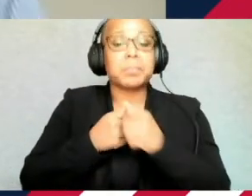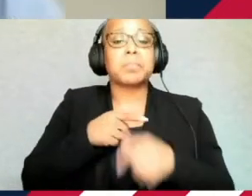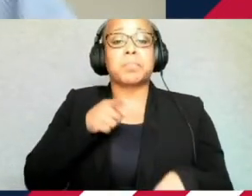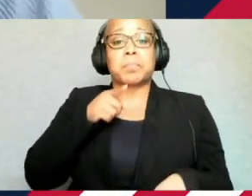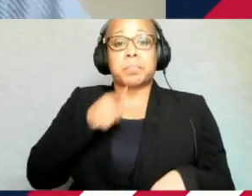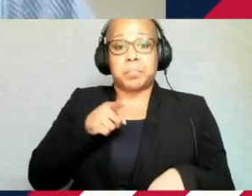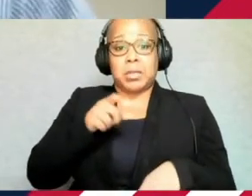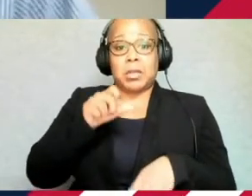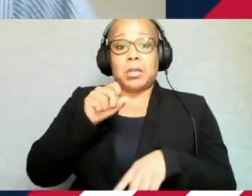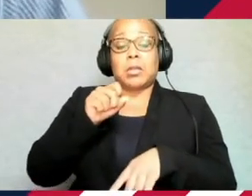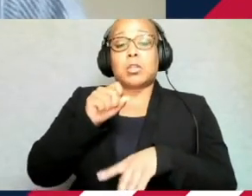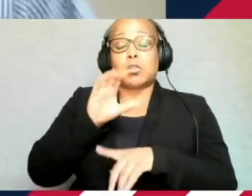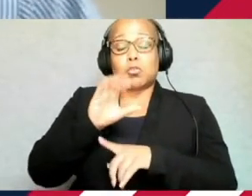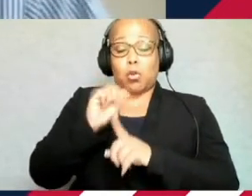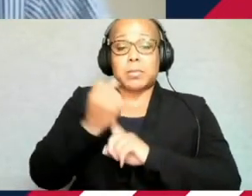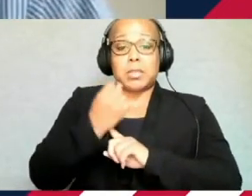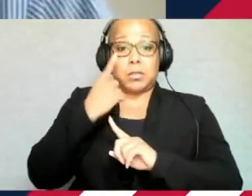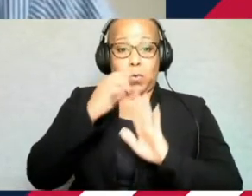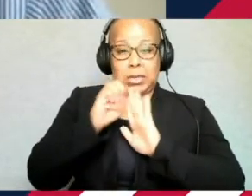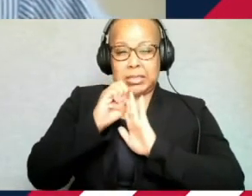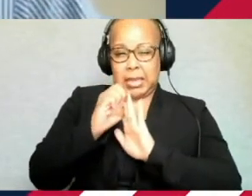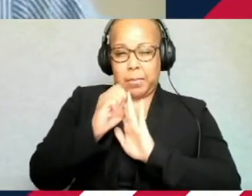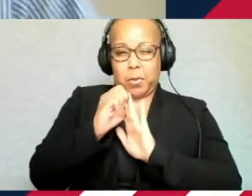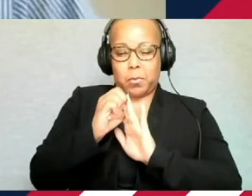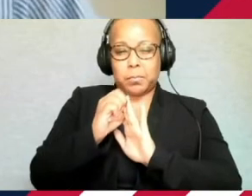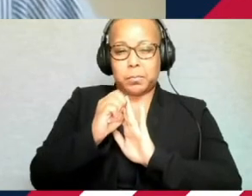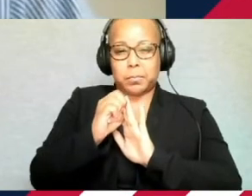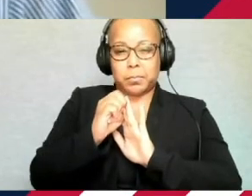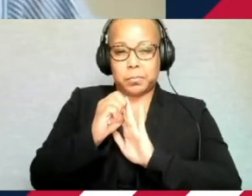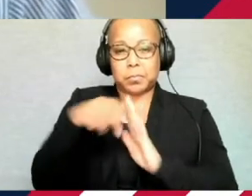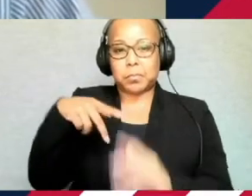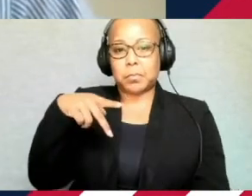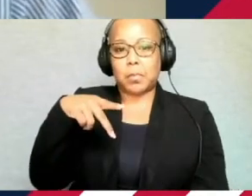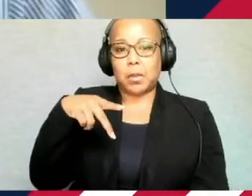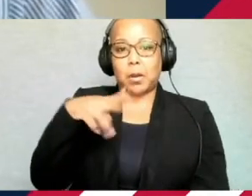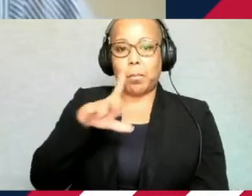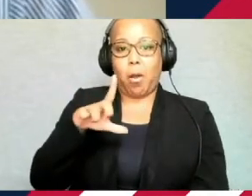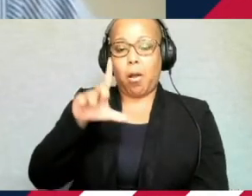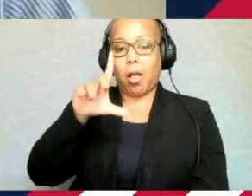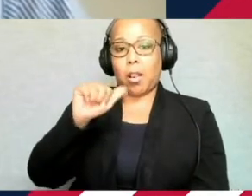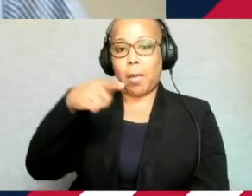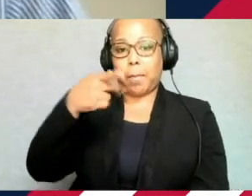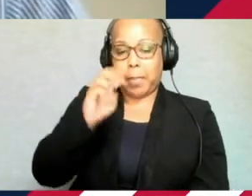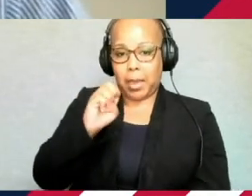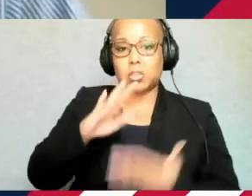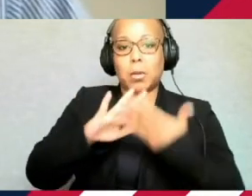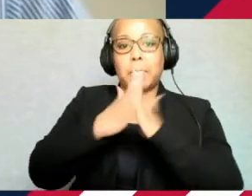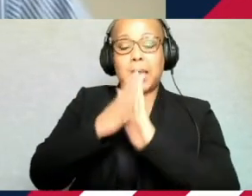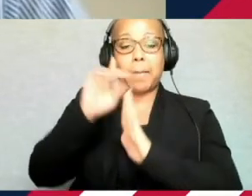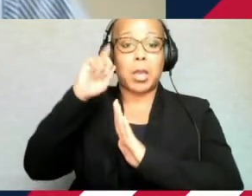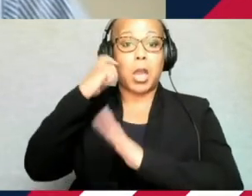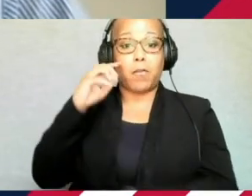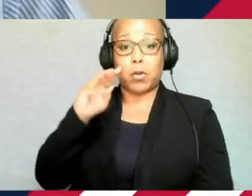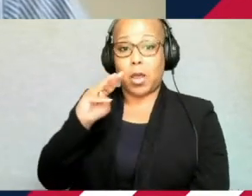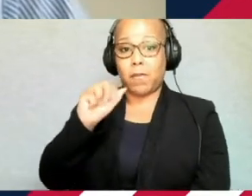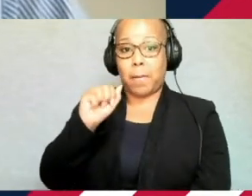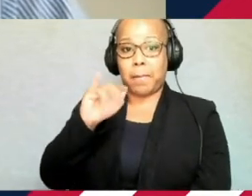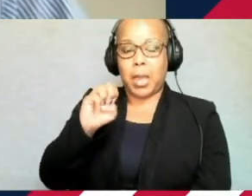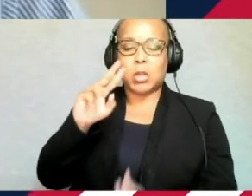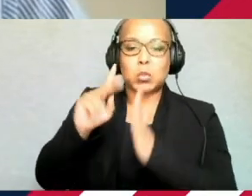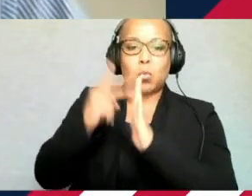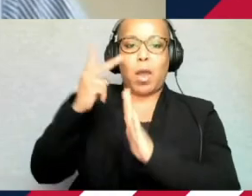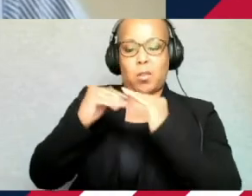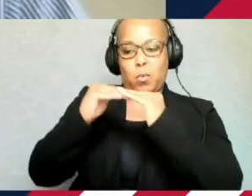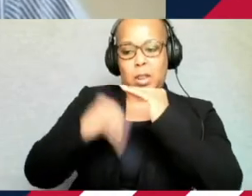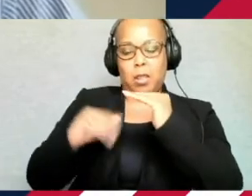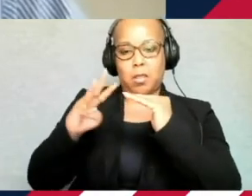circumstance, for example, where Paul LePage became governor of Maine twice with less than 40% of the